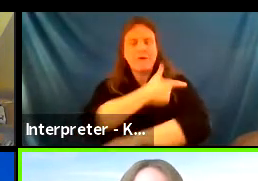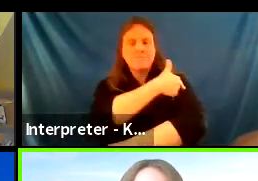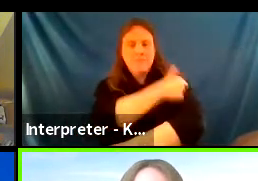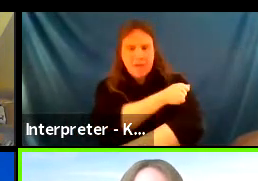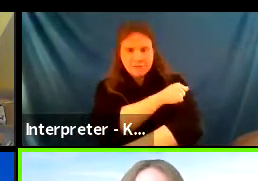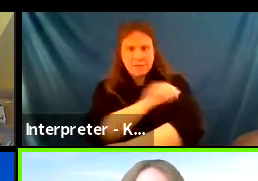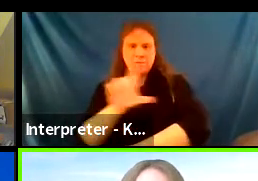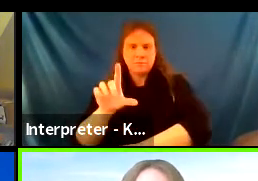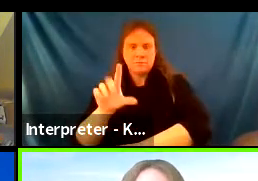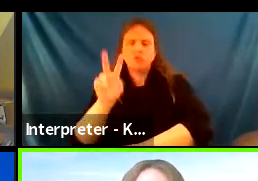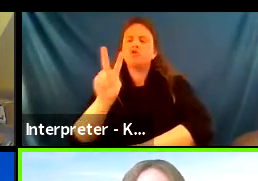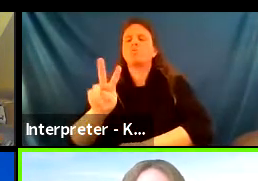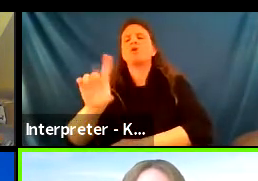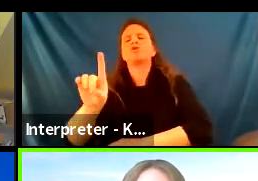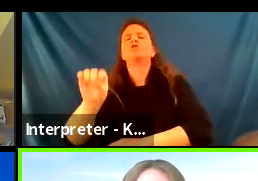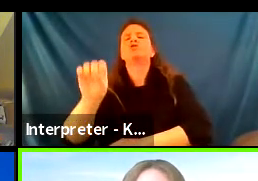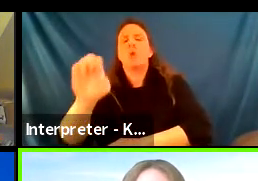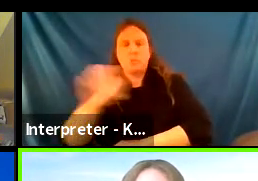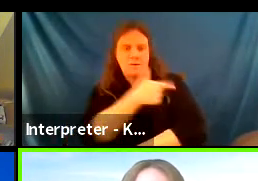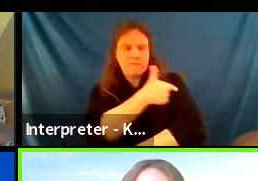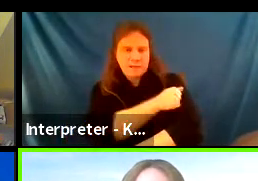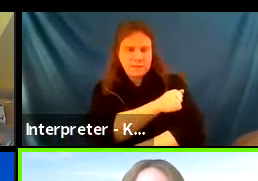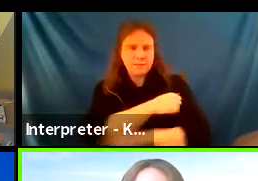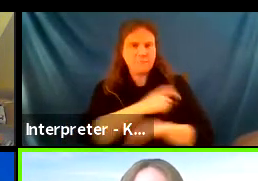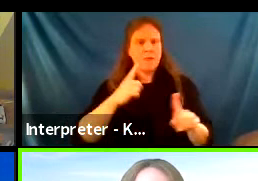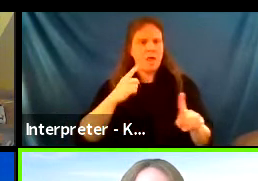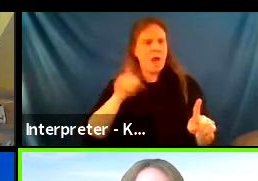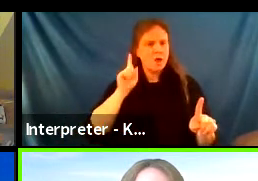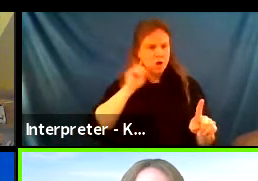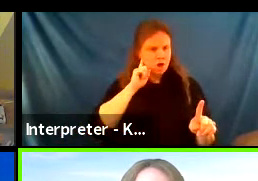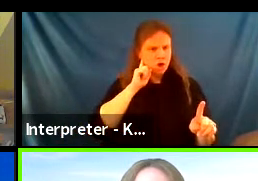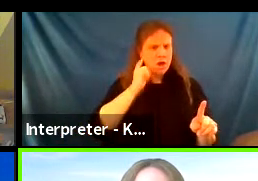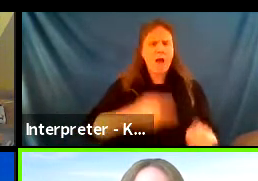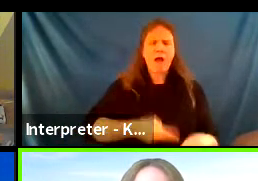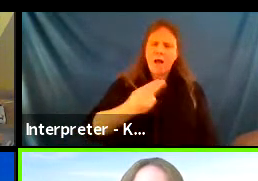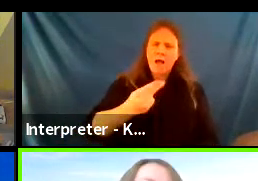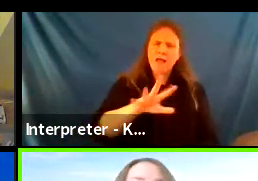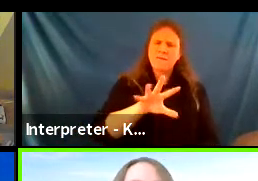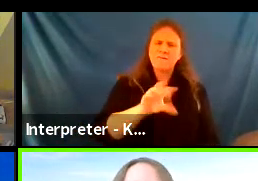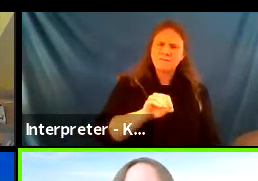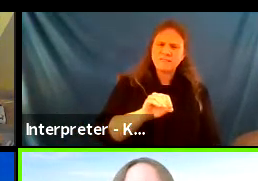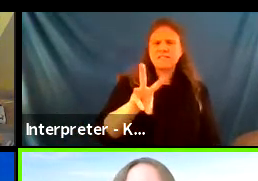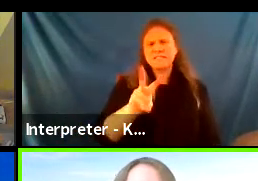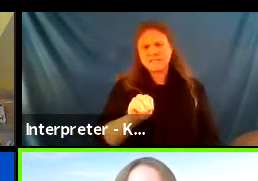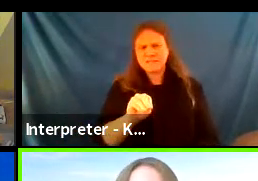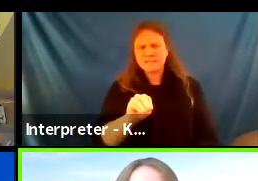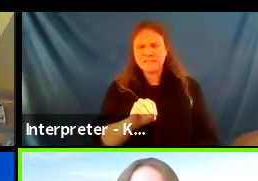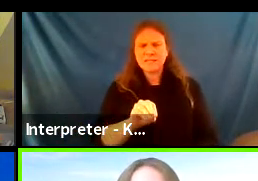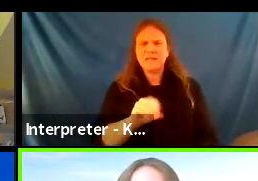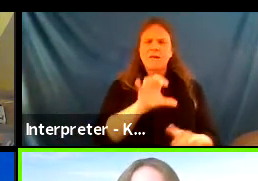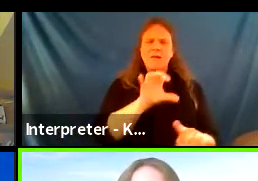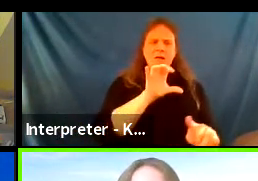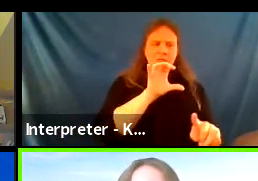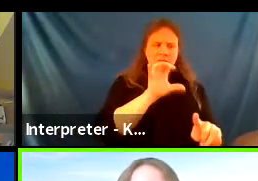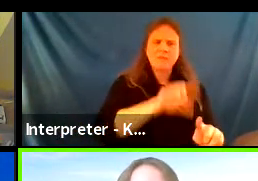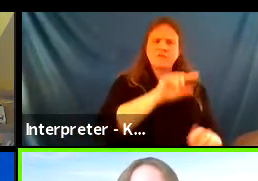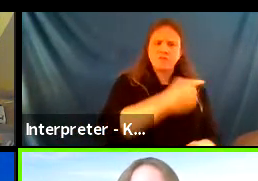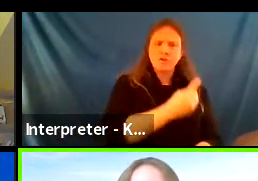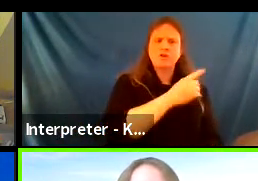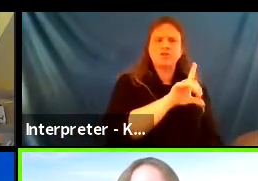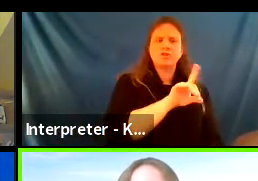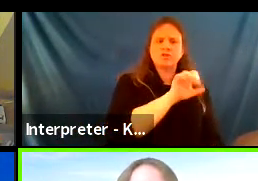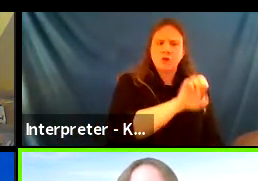dose is in the high 50, 60, and then the second dose reaches that 95%. Can you address that, in terms